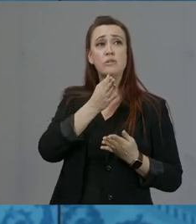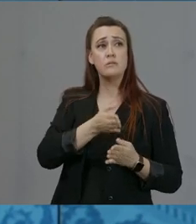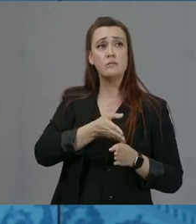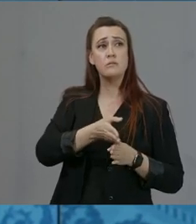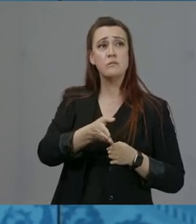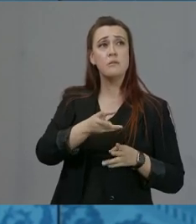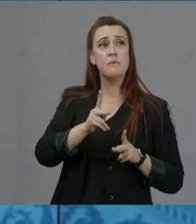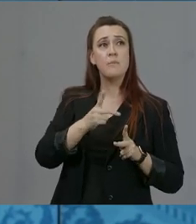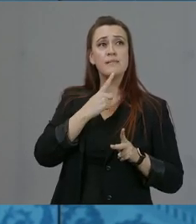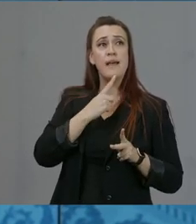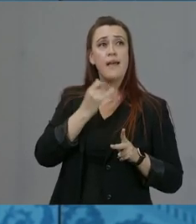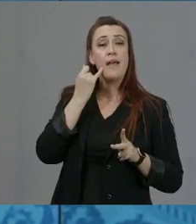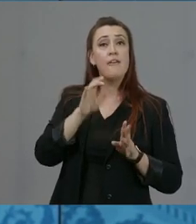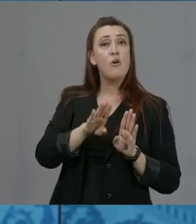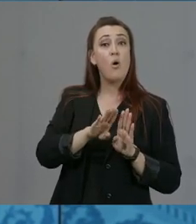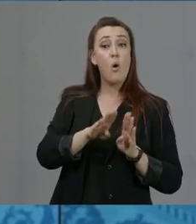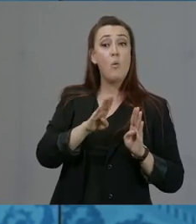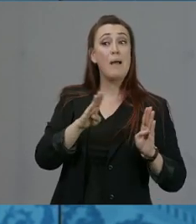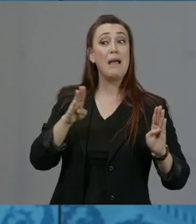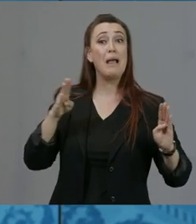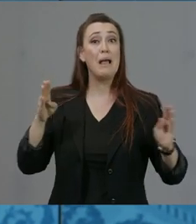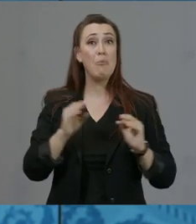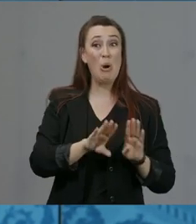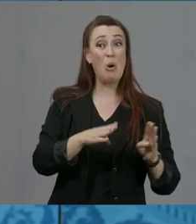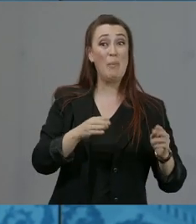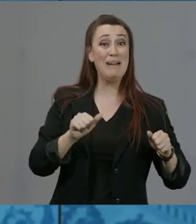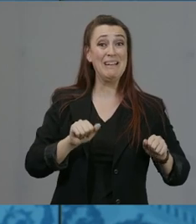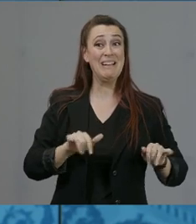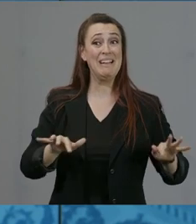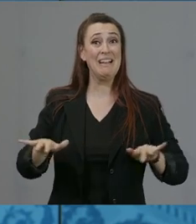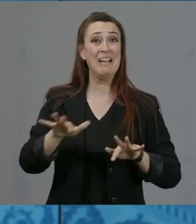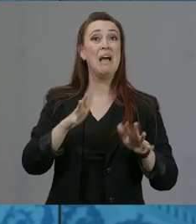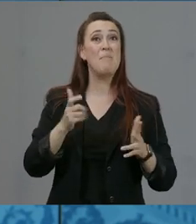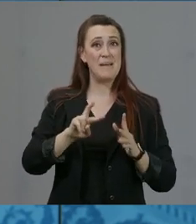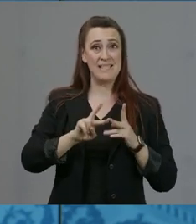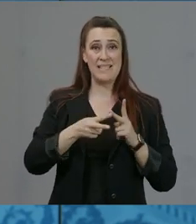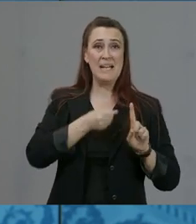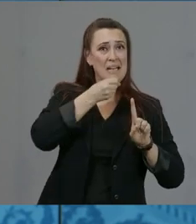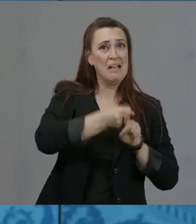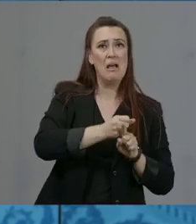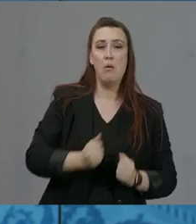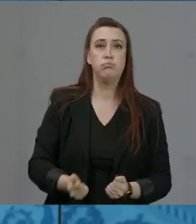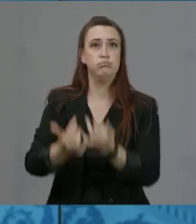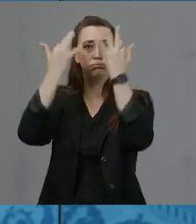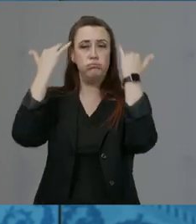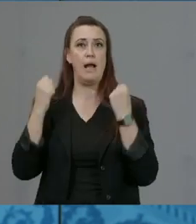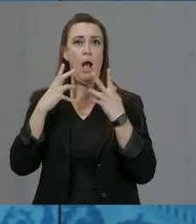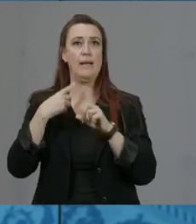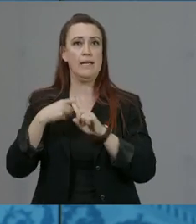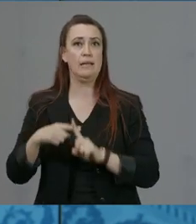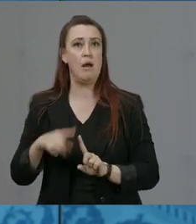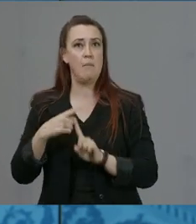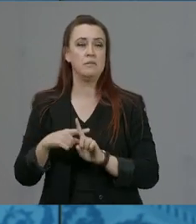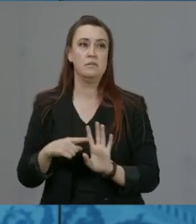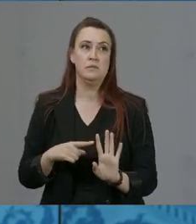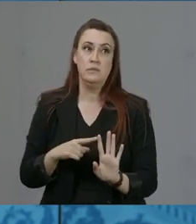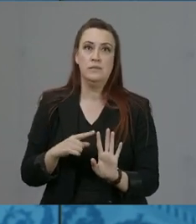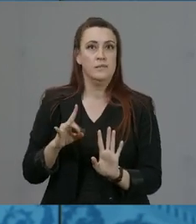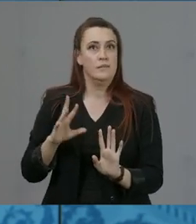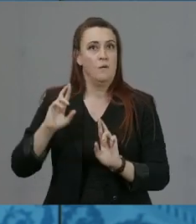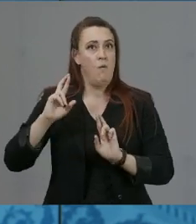as you start to open things up across the state, that we could see a second wave, God forbid. If you do see a second wave